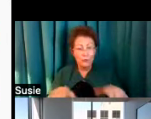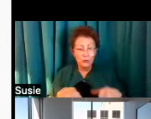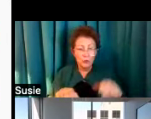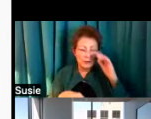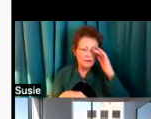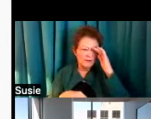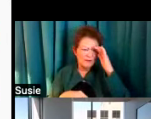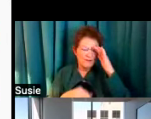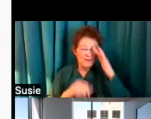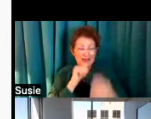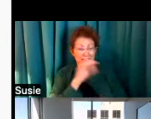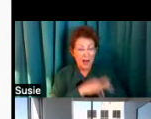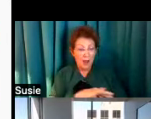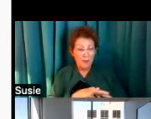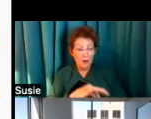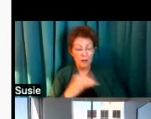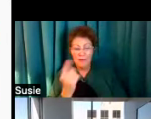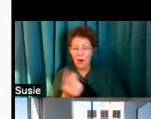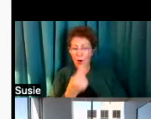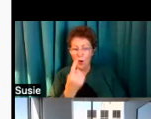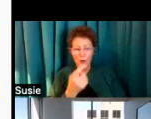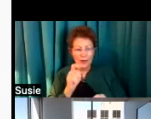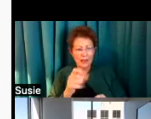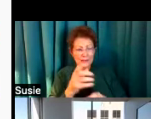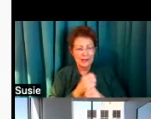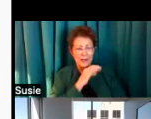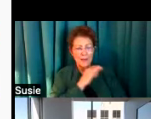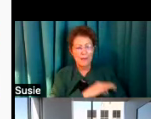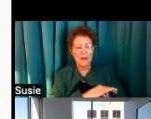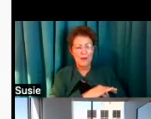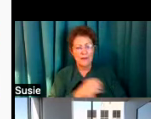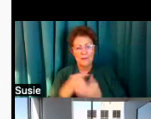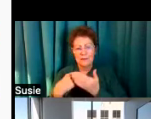the nonprofit always has to get the benefit of a deal with the